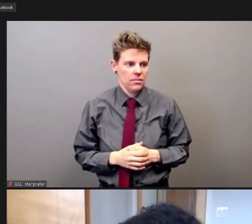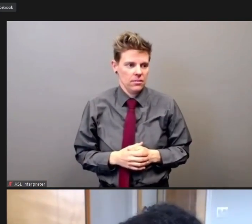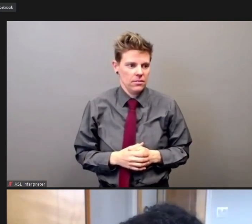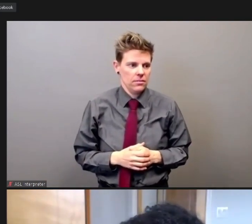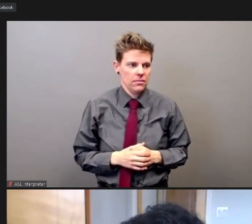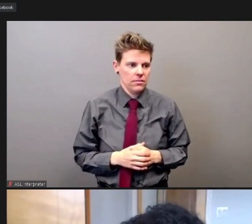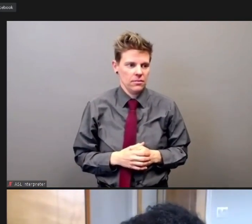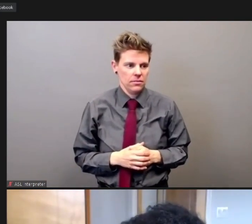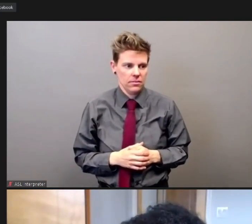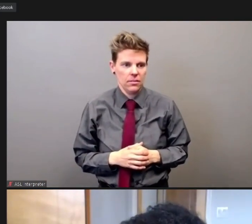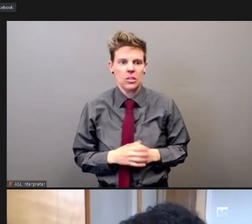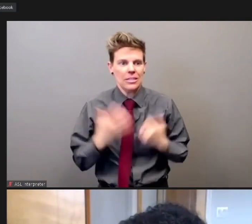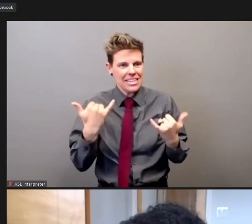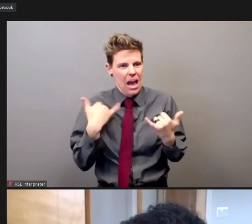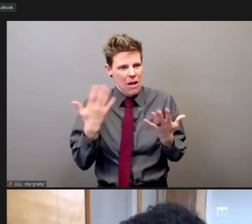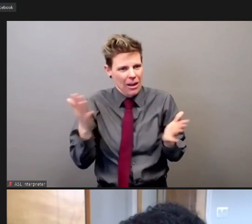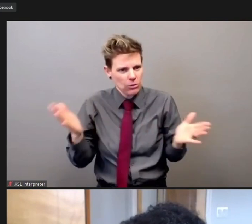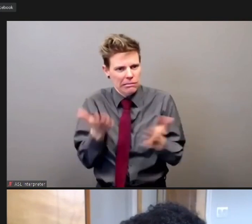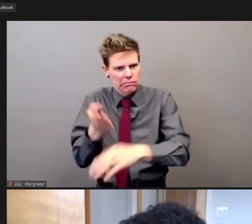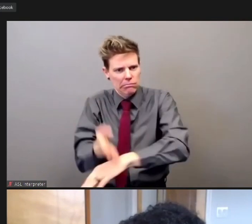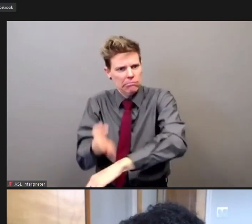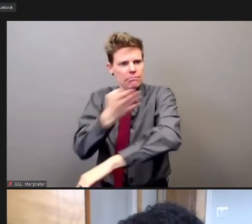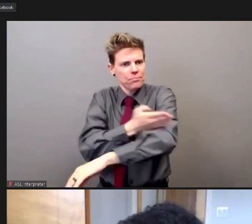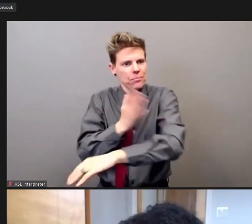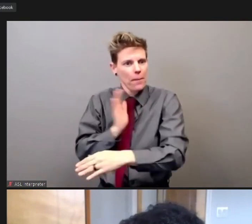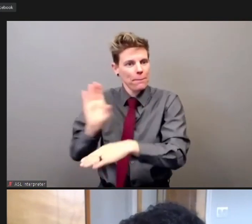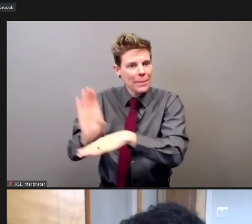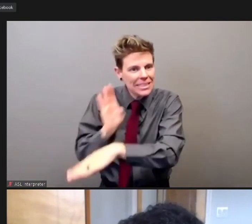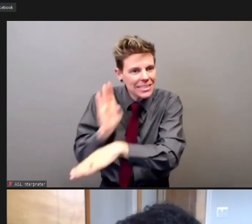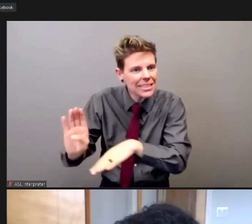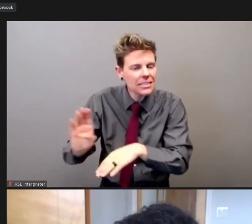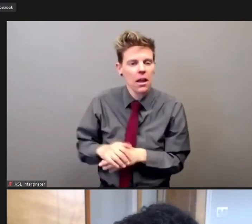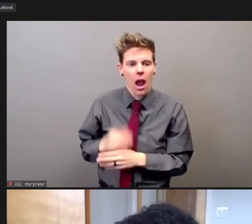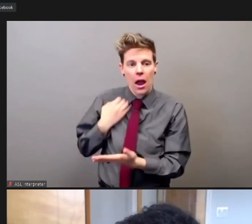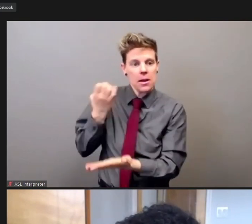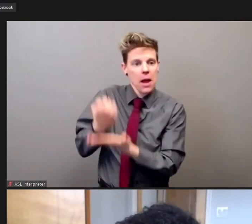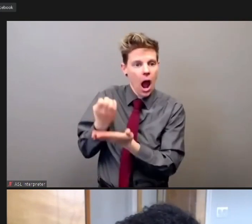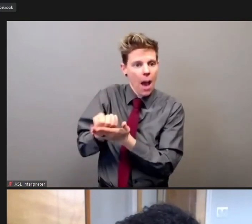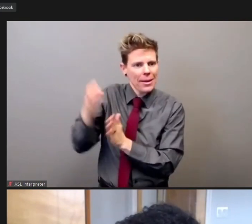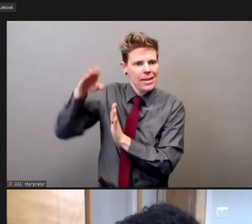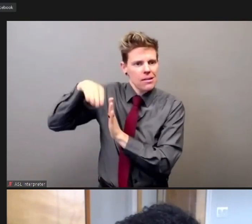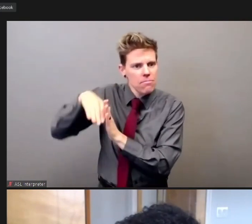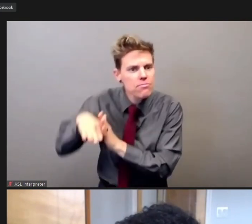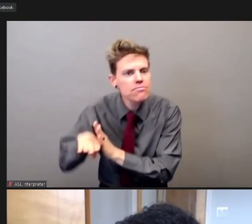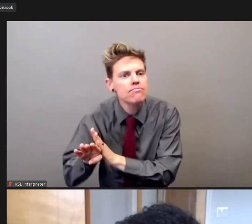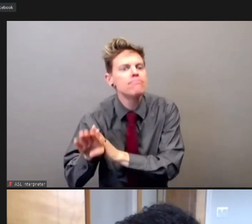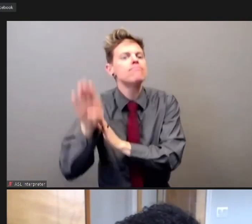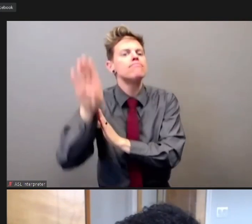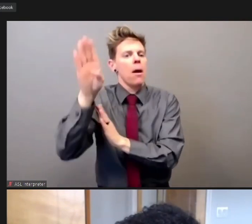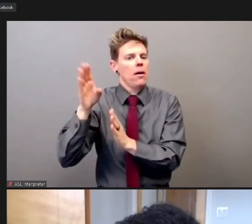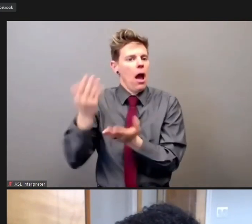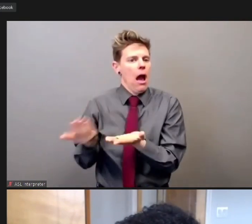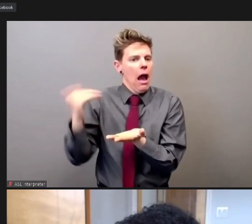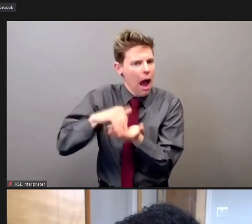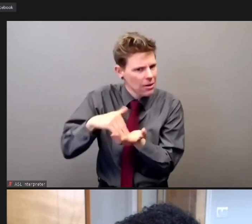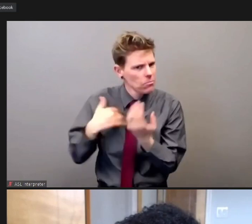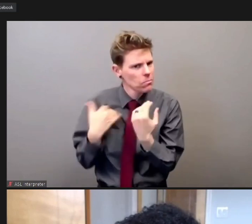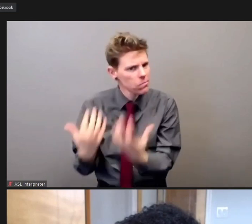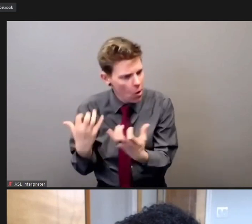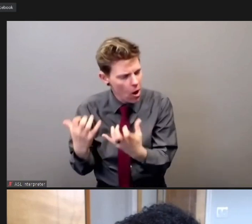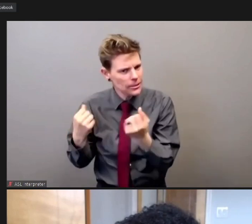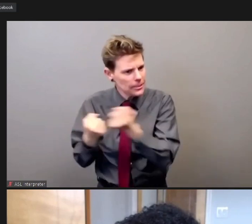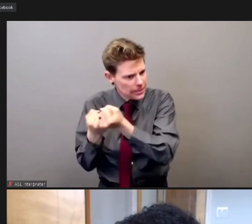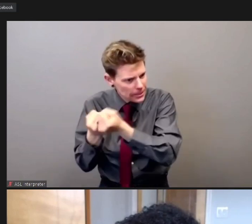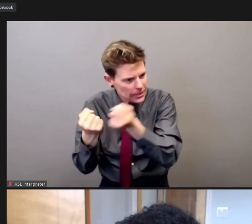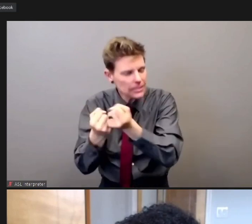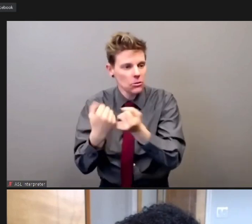economic security because more things can be open and we can go back to some of that risk. So I appreciate Dr.